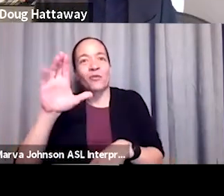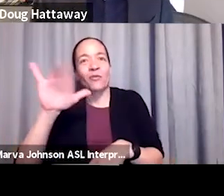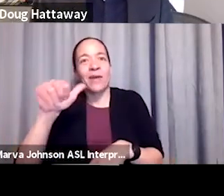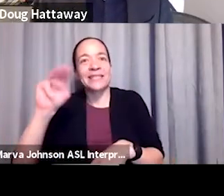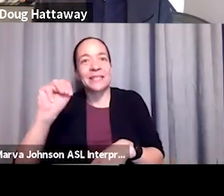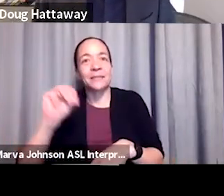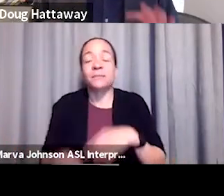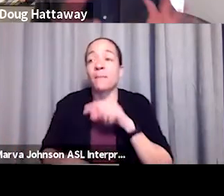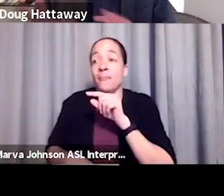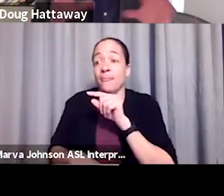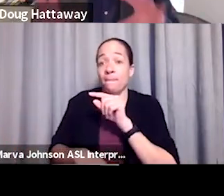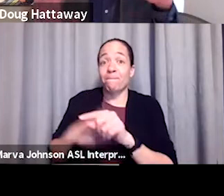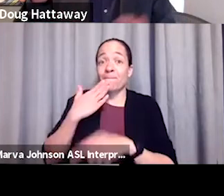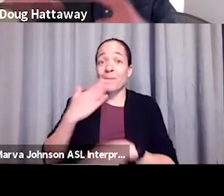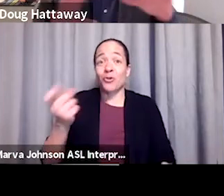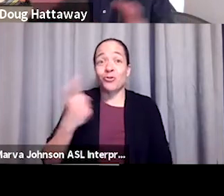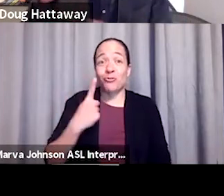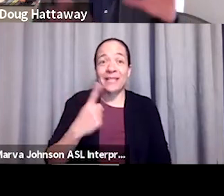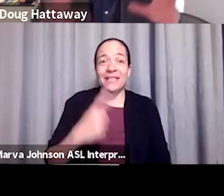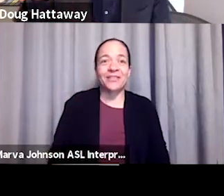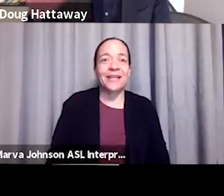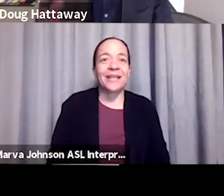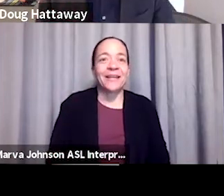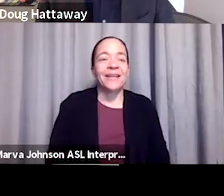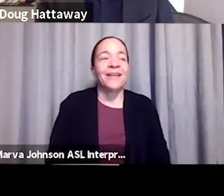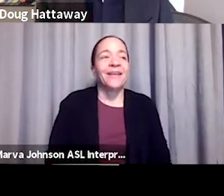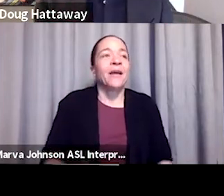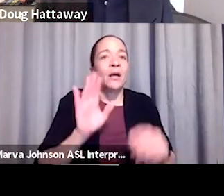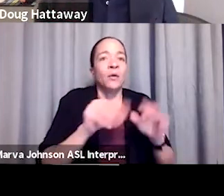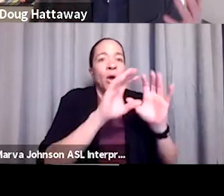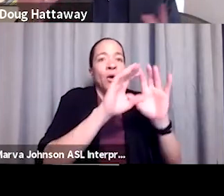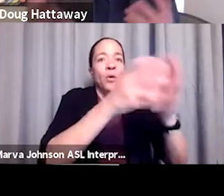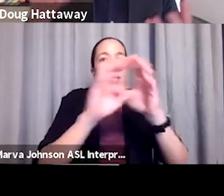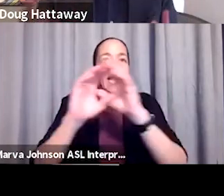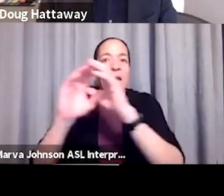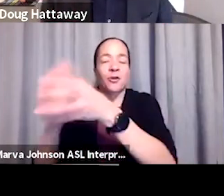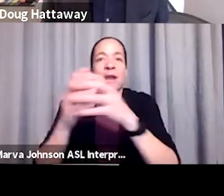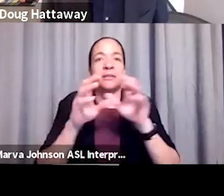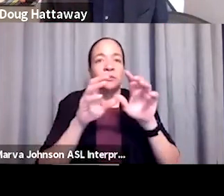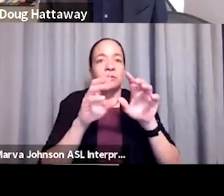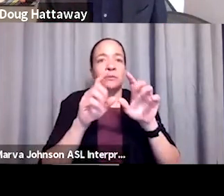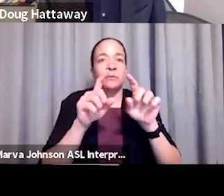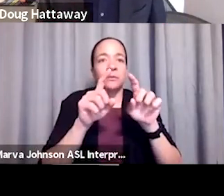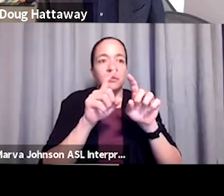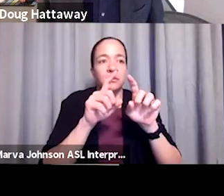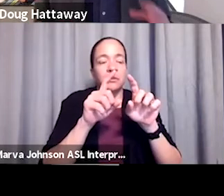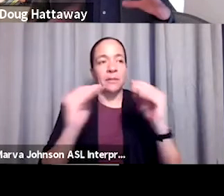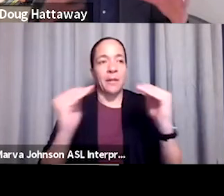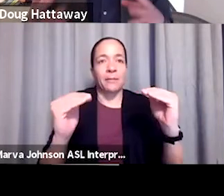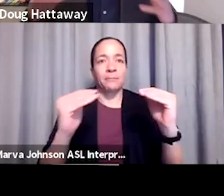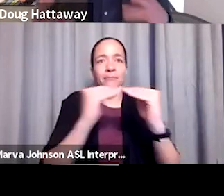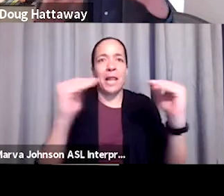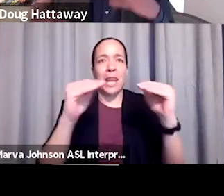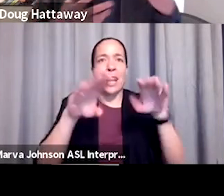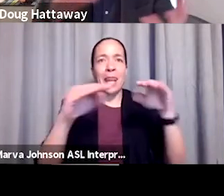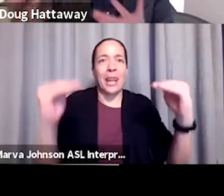That's a great question, and I wouldn't worry about the categorization of the different levels and types of narrative, because ultimately